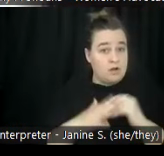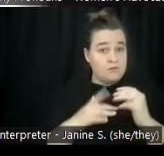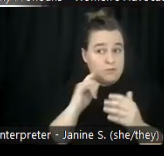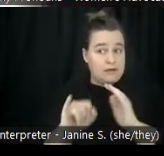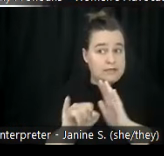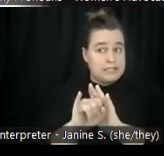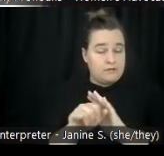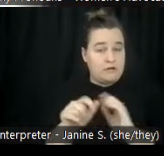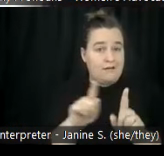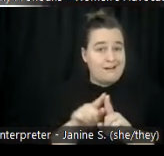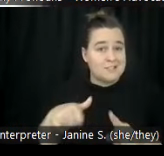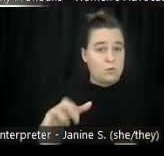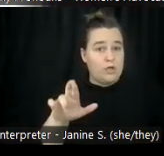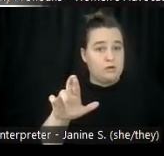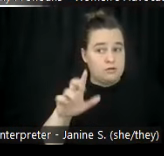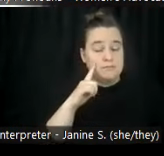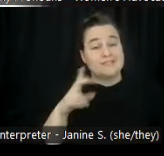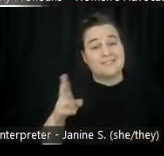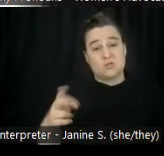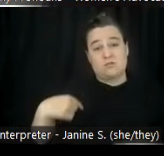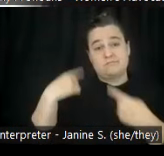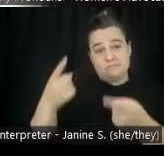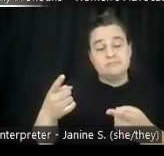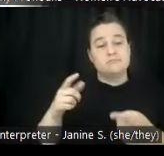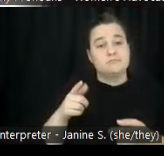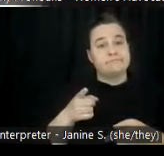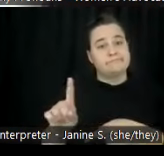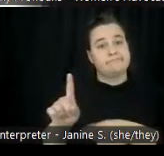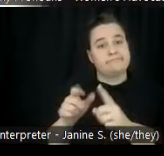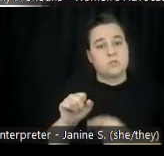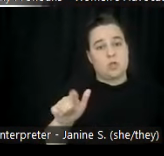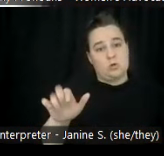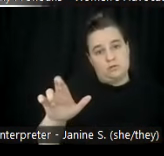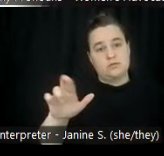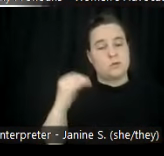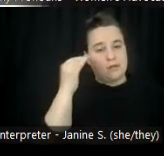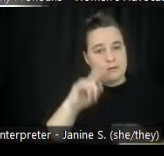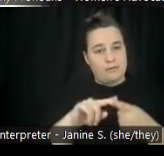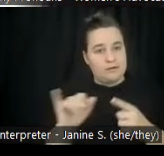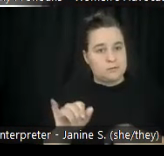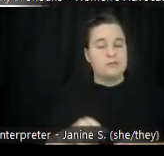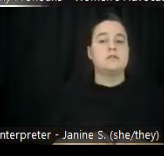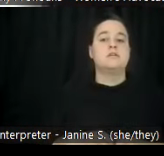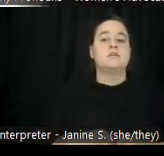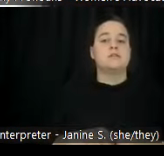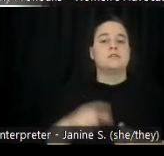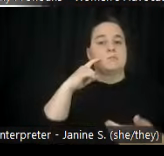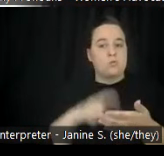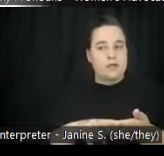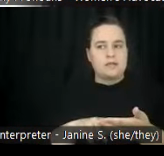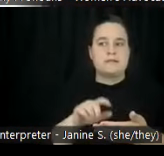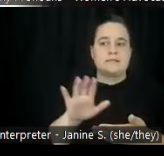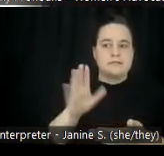as queer, because, it has been historically a slur. So that's something to keep in mind too. But recognizing and validating